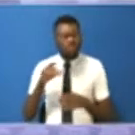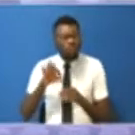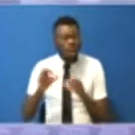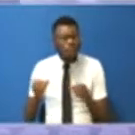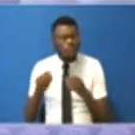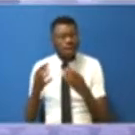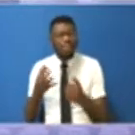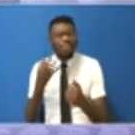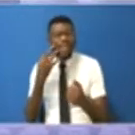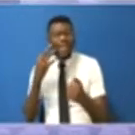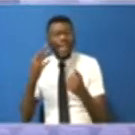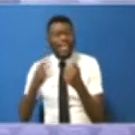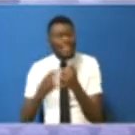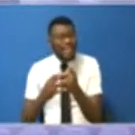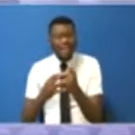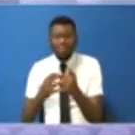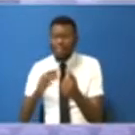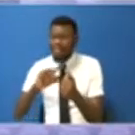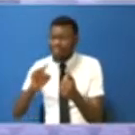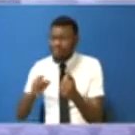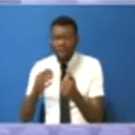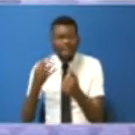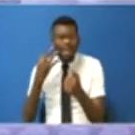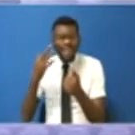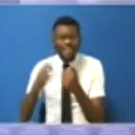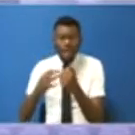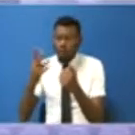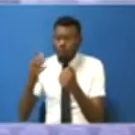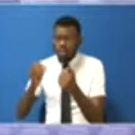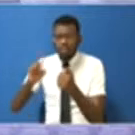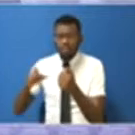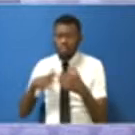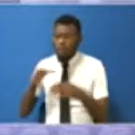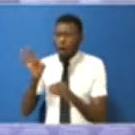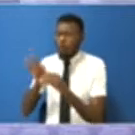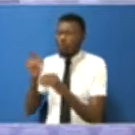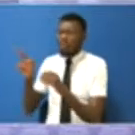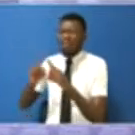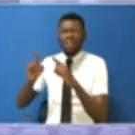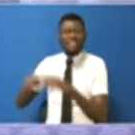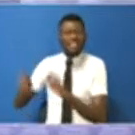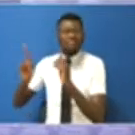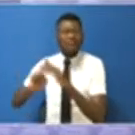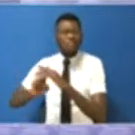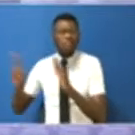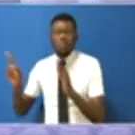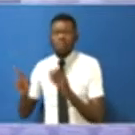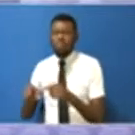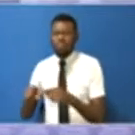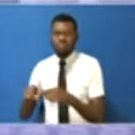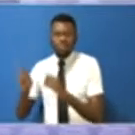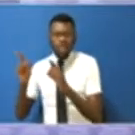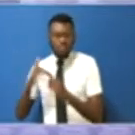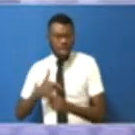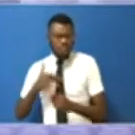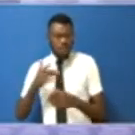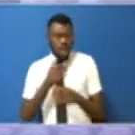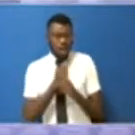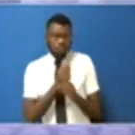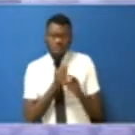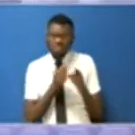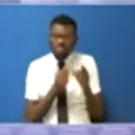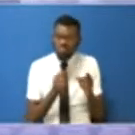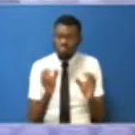get 40 or something thousand votes 840 000 votes because you could not get the trust of one individual